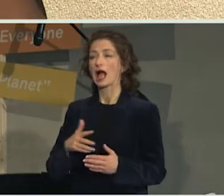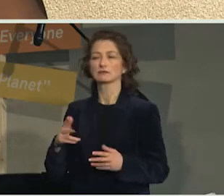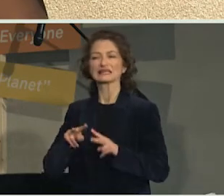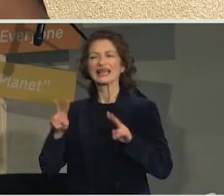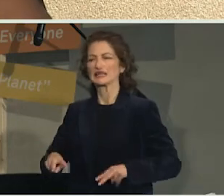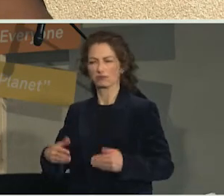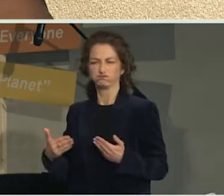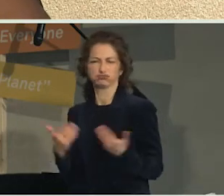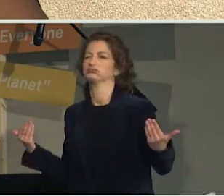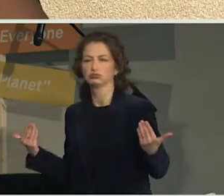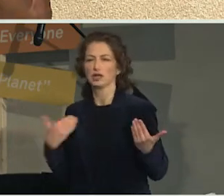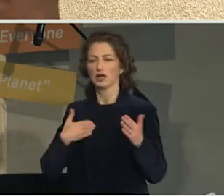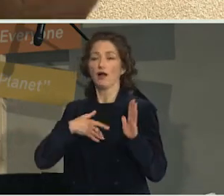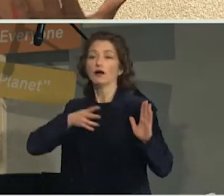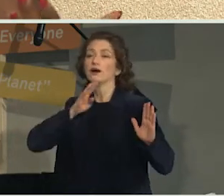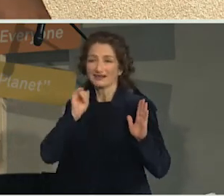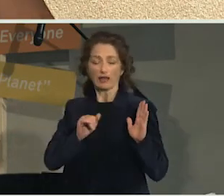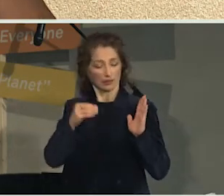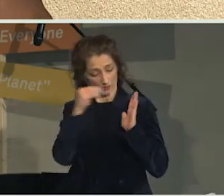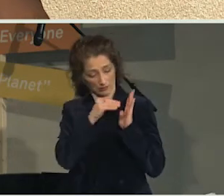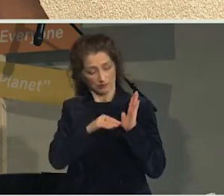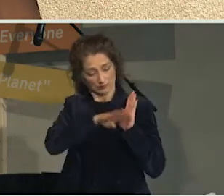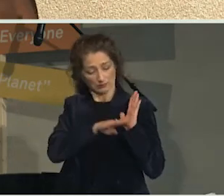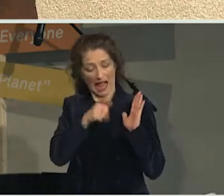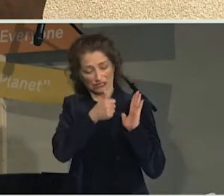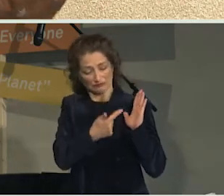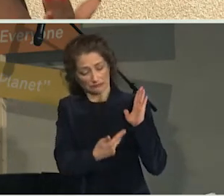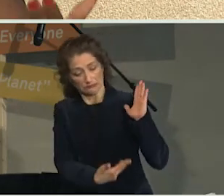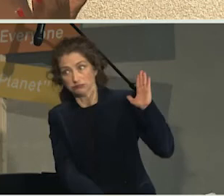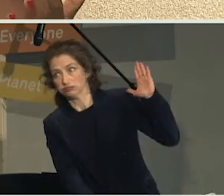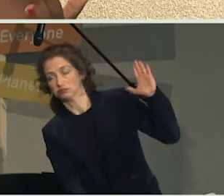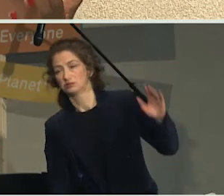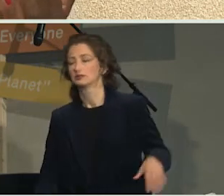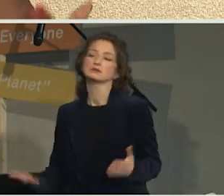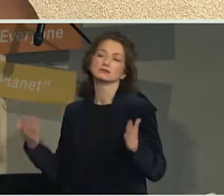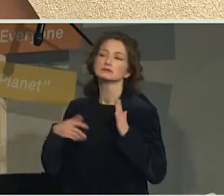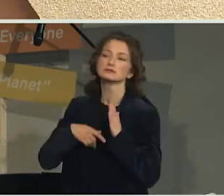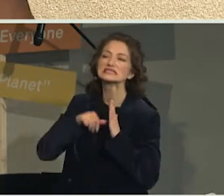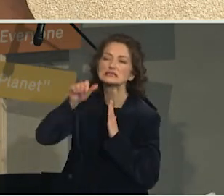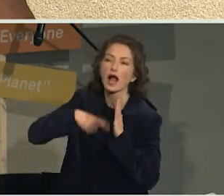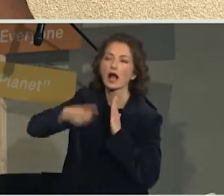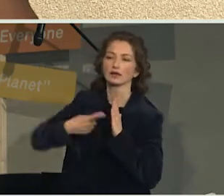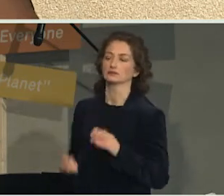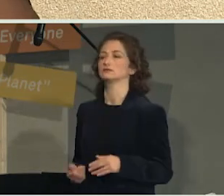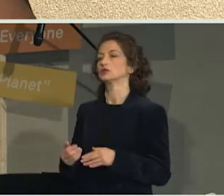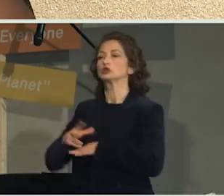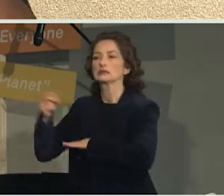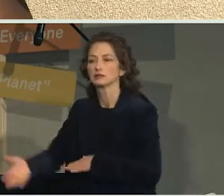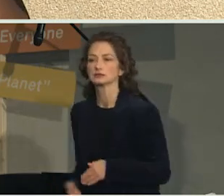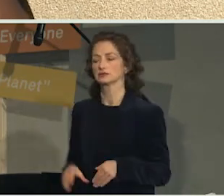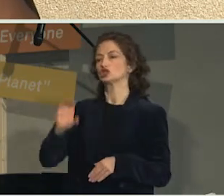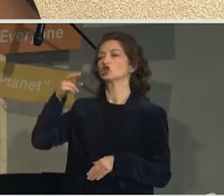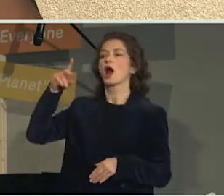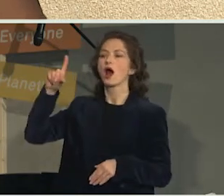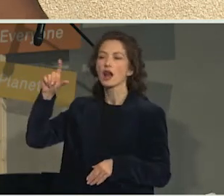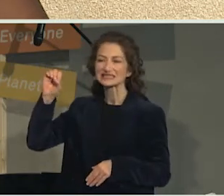just, you know, throw out some places and we'll get a sense of what I mean. Sri Lanka, New Zealand, Charleston,